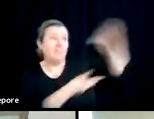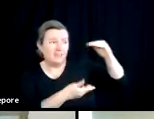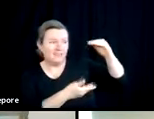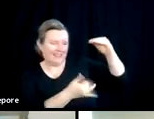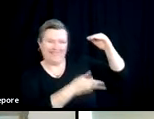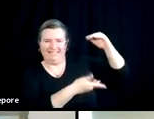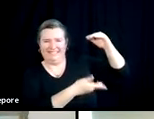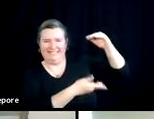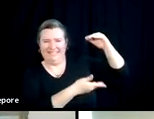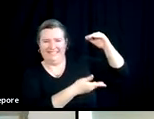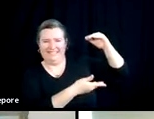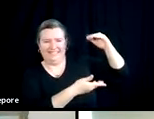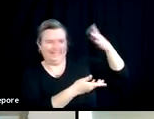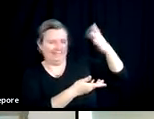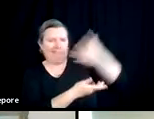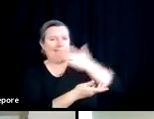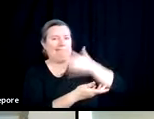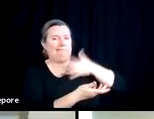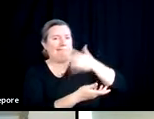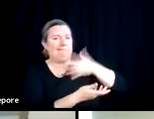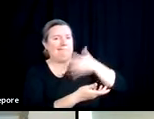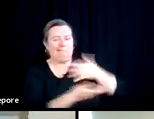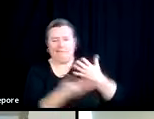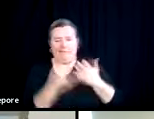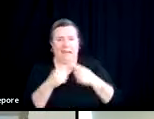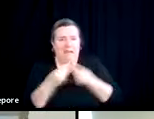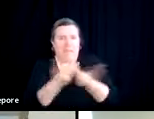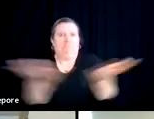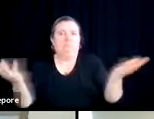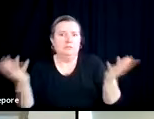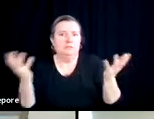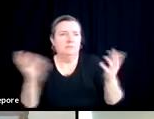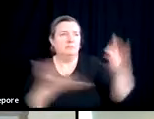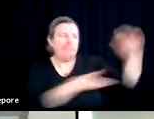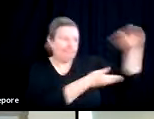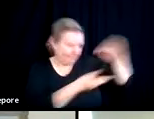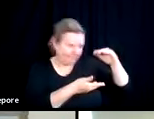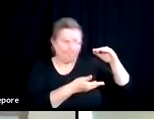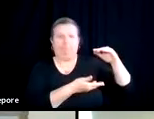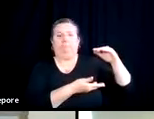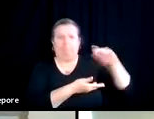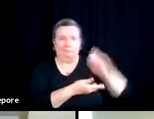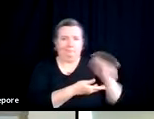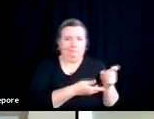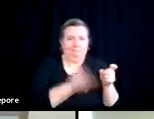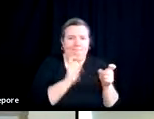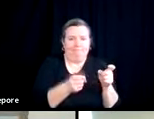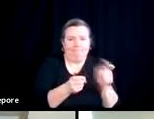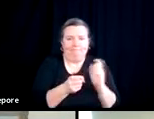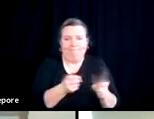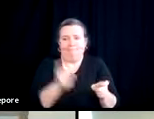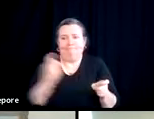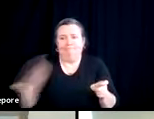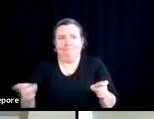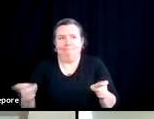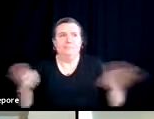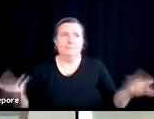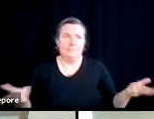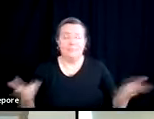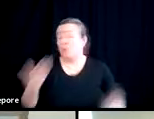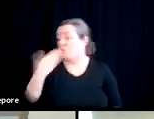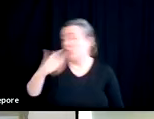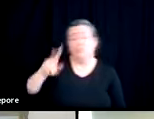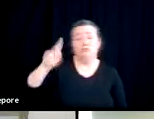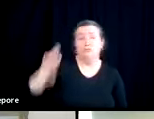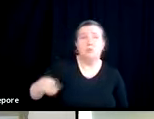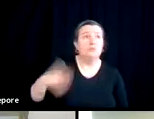a football throw from where we're actually already doing one of our mega sites. Thanks for the questions. Michelle, who's up?